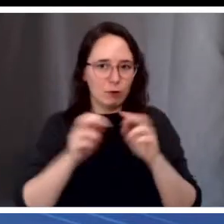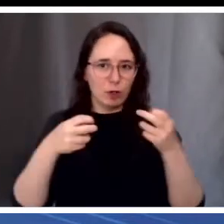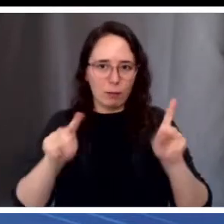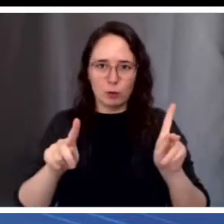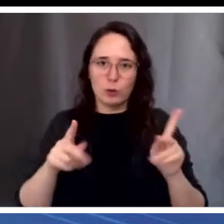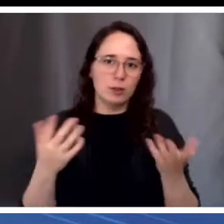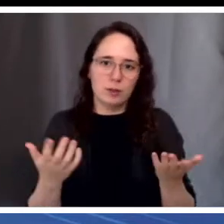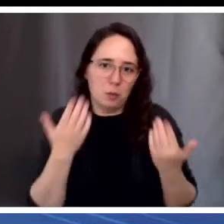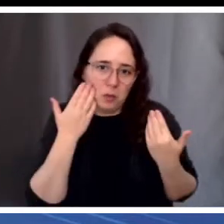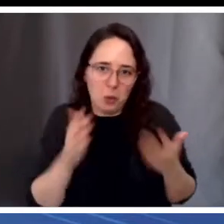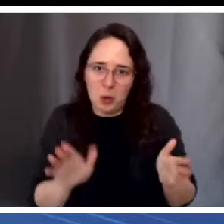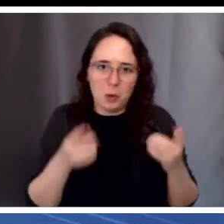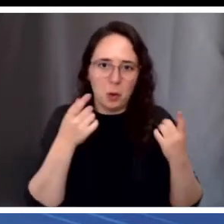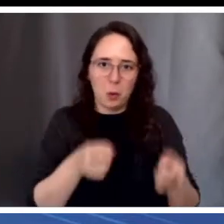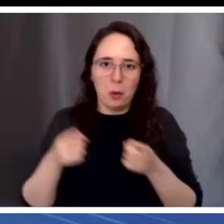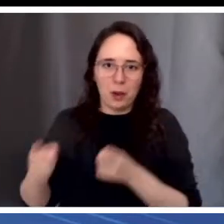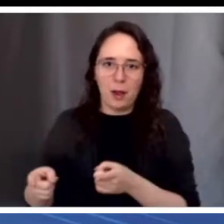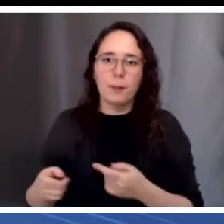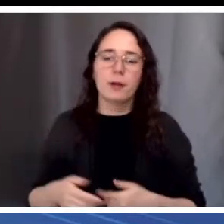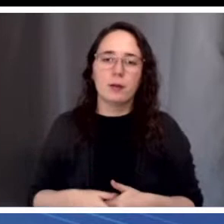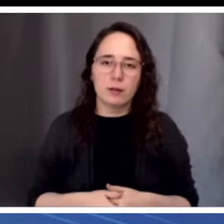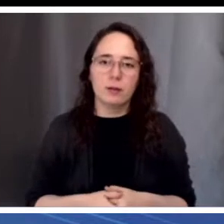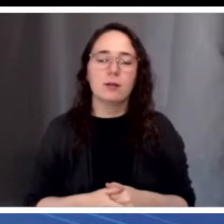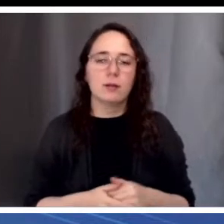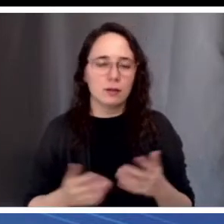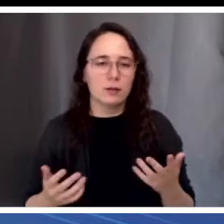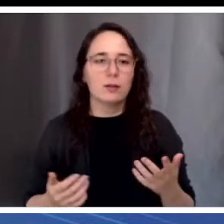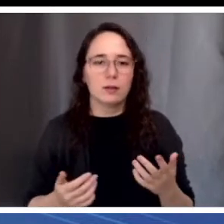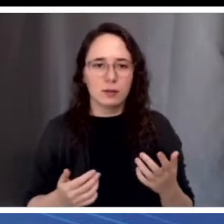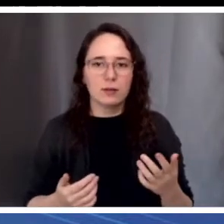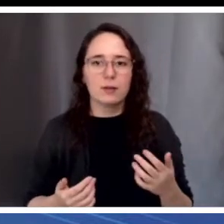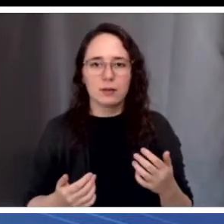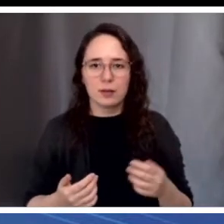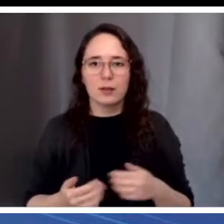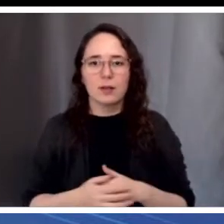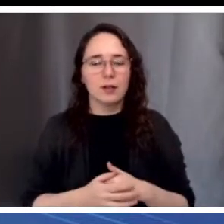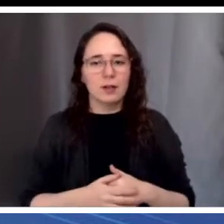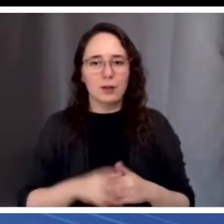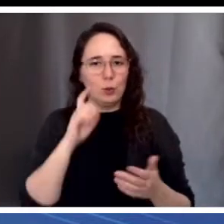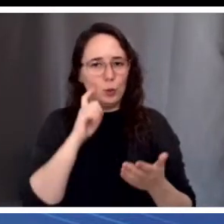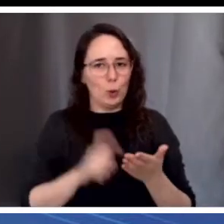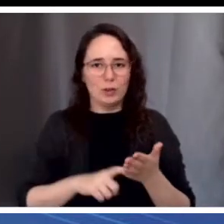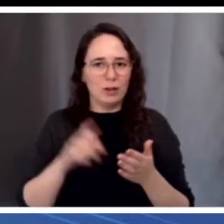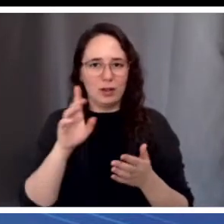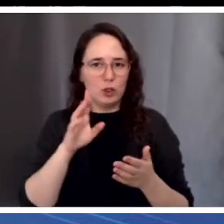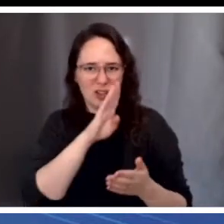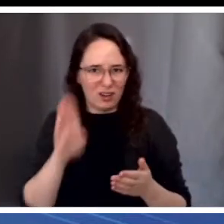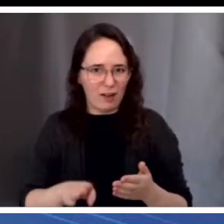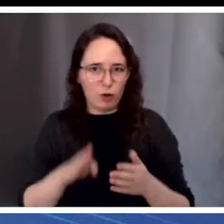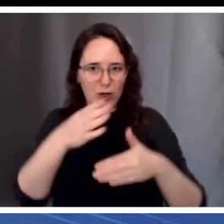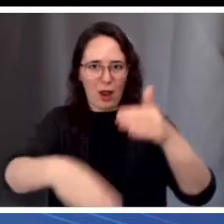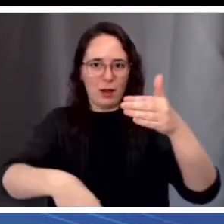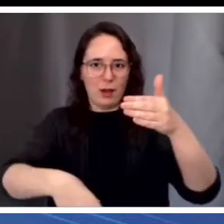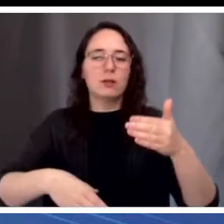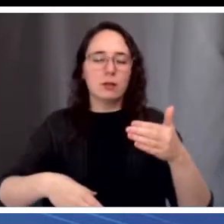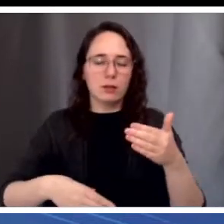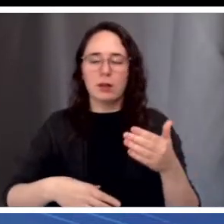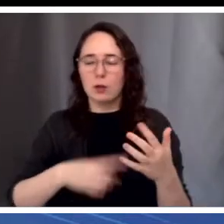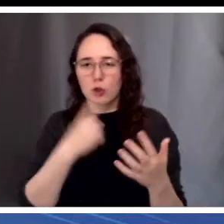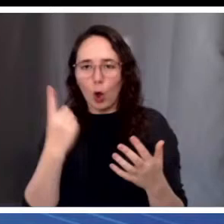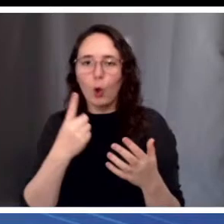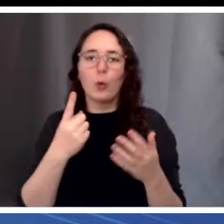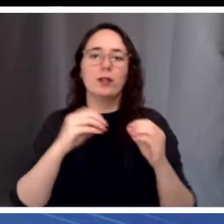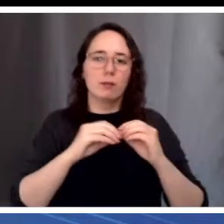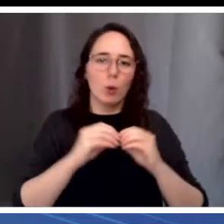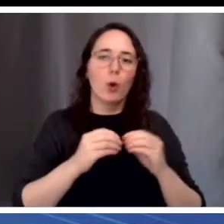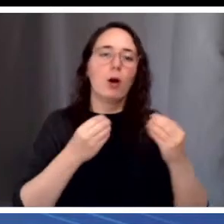going to end up, the forest or the trees, I just, that forest just keeps going. I just don't know. So I welcome lots of different opportunities.